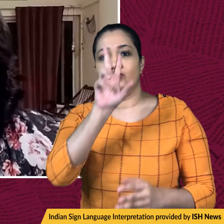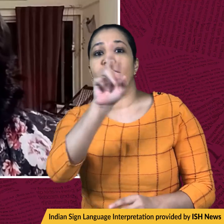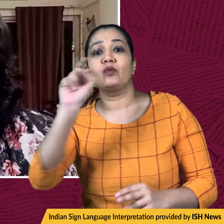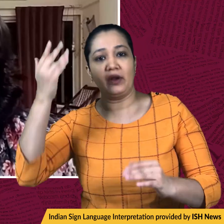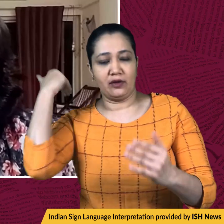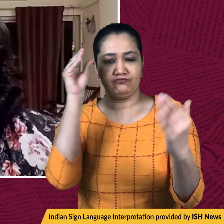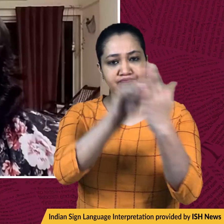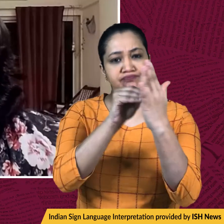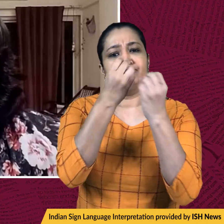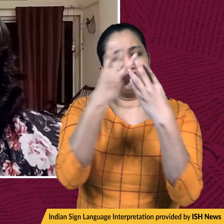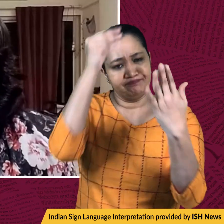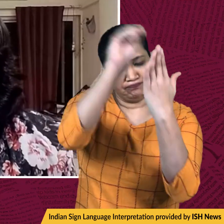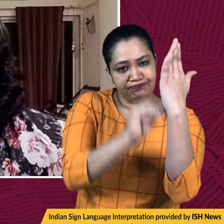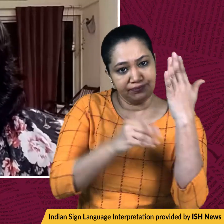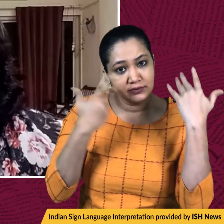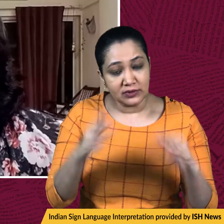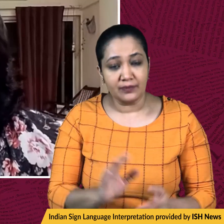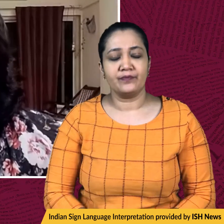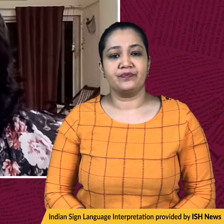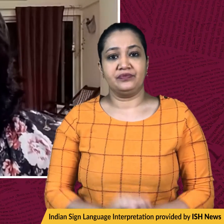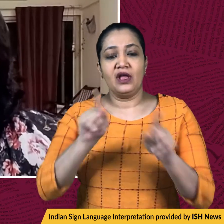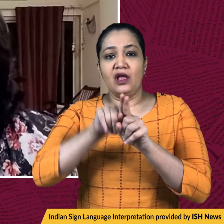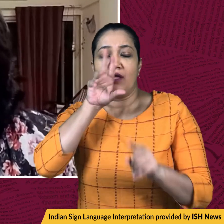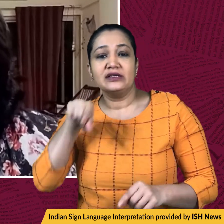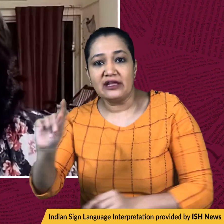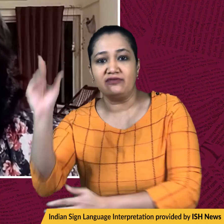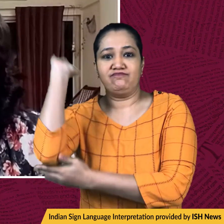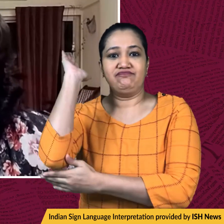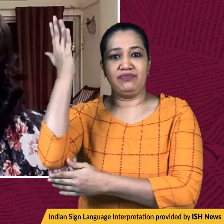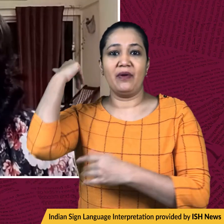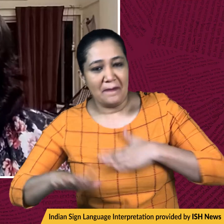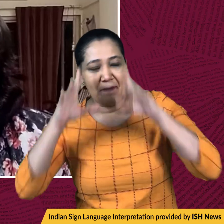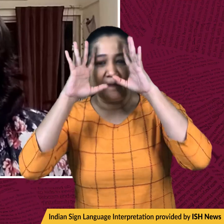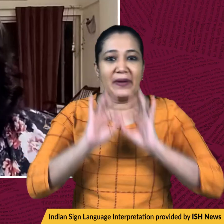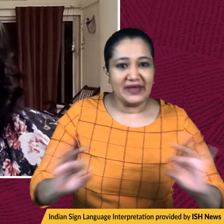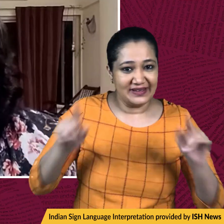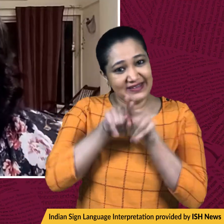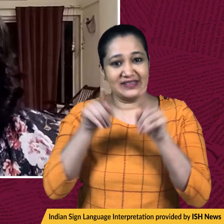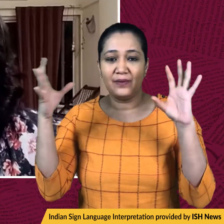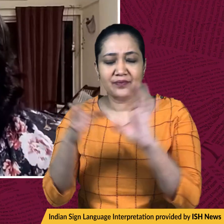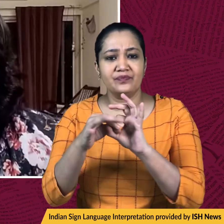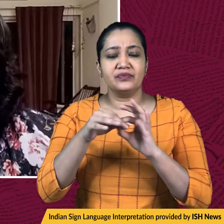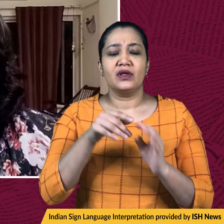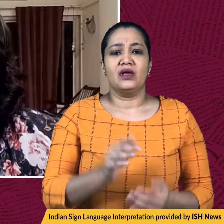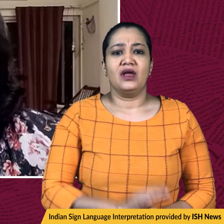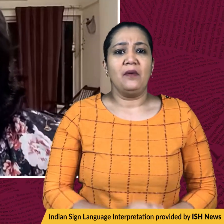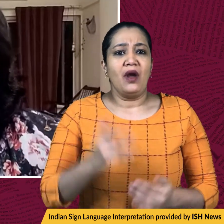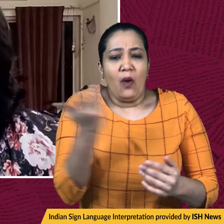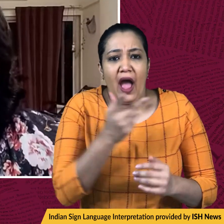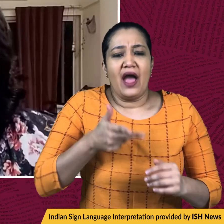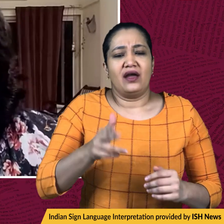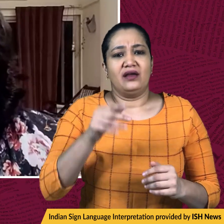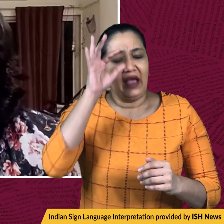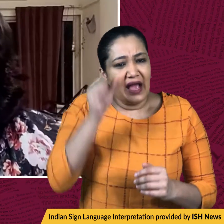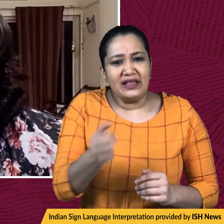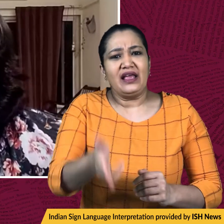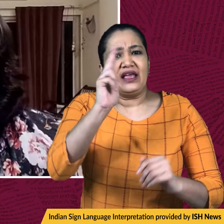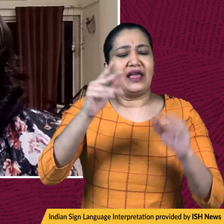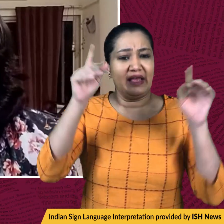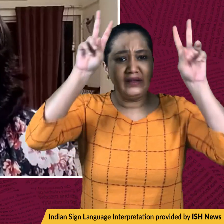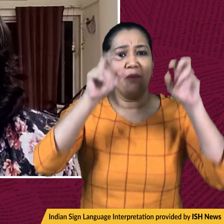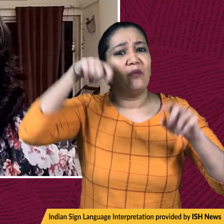multiple IPC sections, including sedition, promoting enmity between groups, and Section 13 of the UAPA,